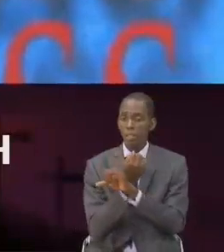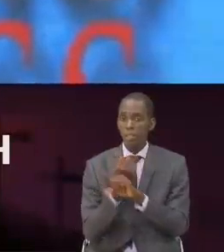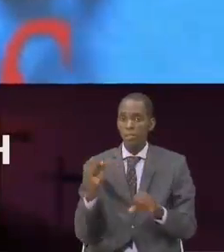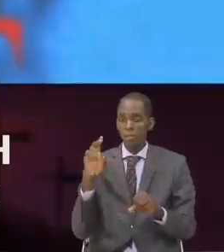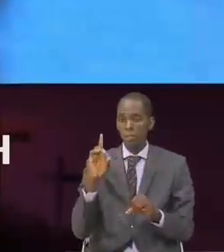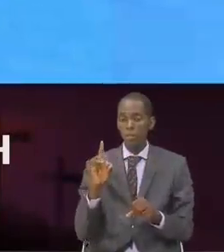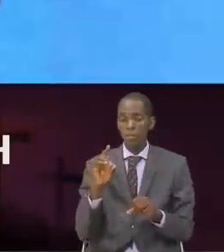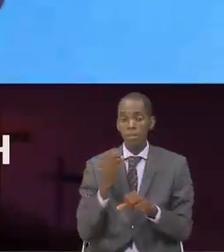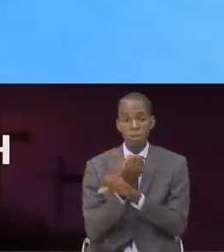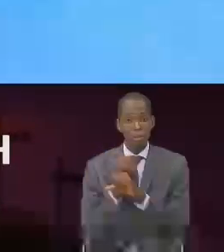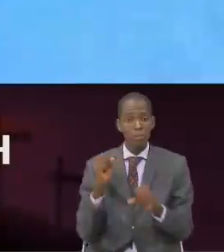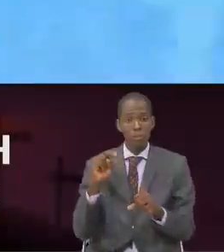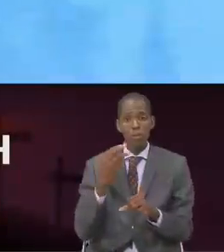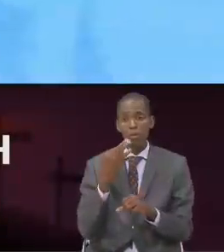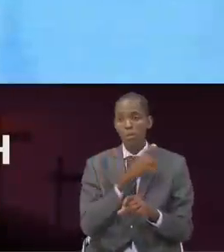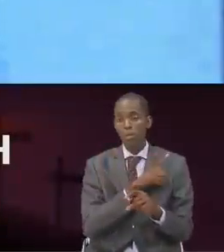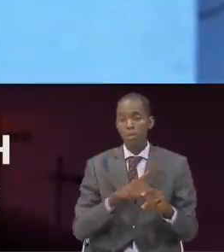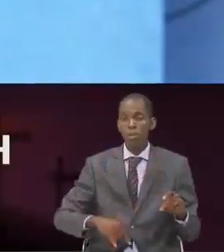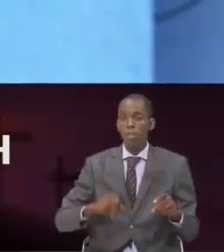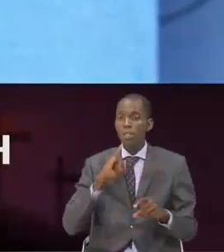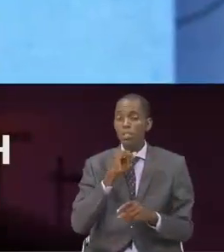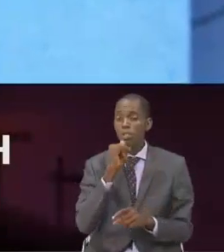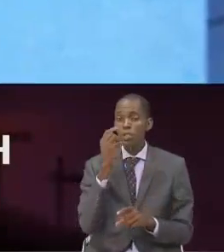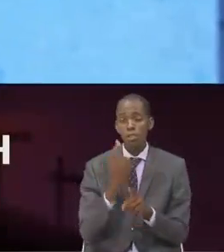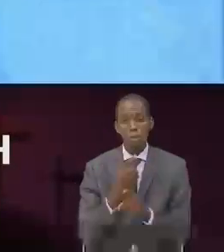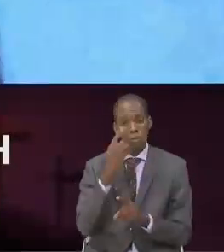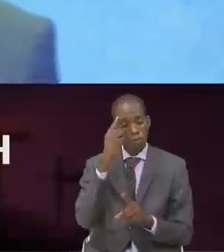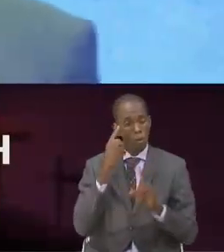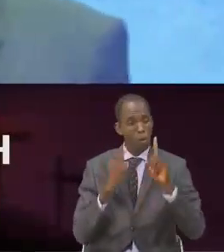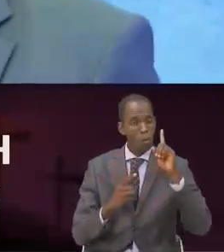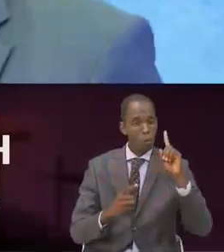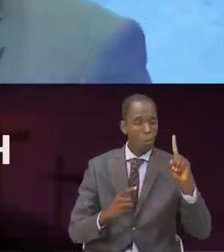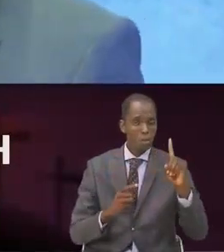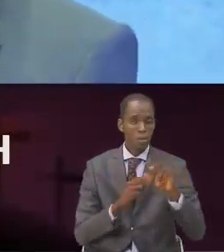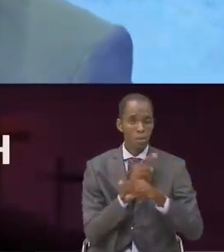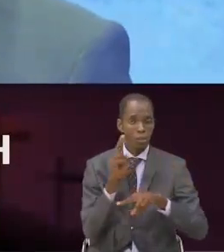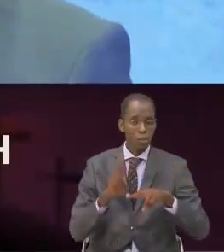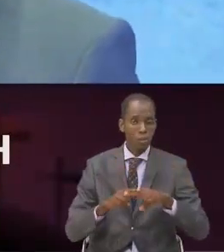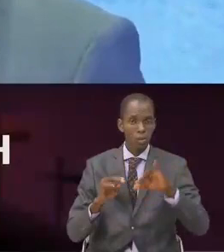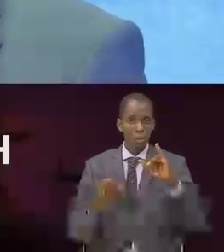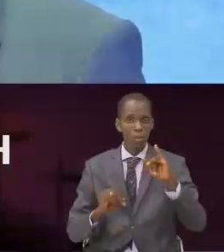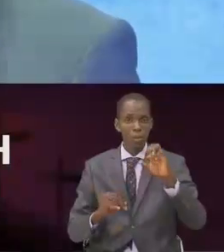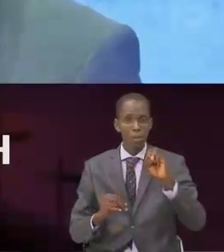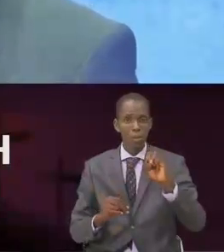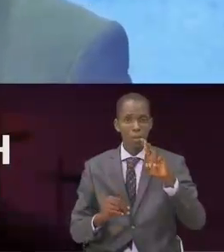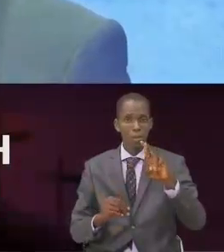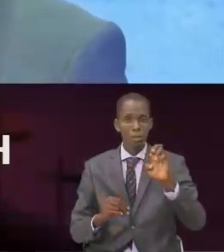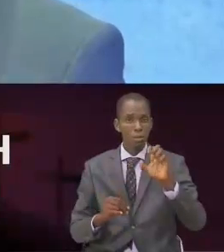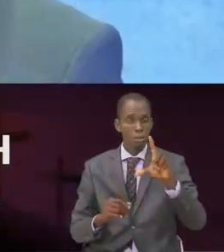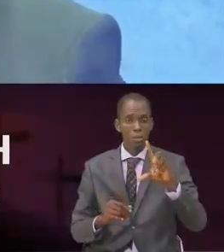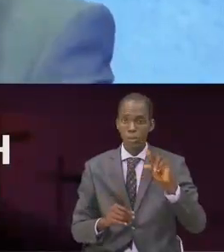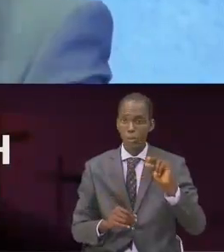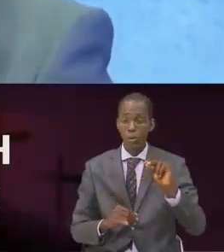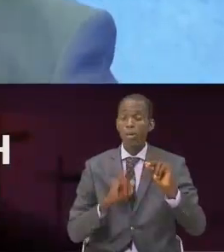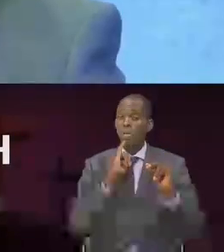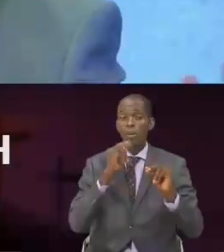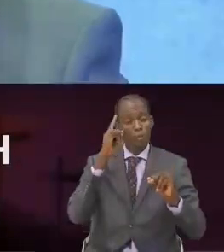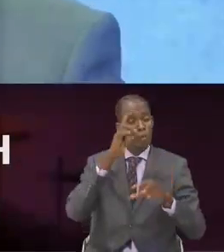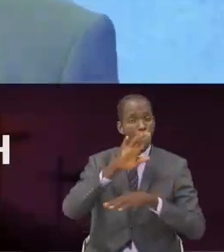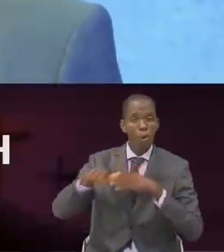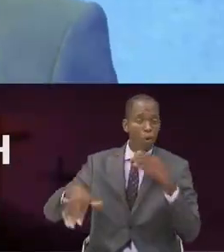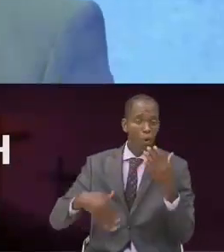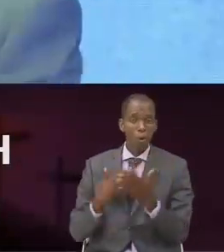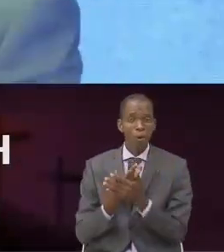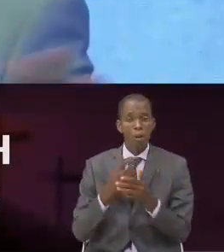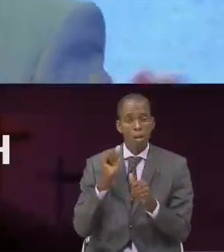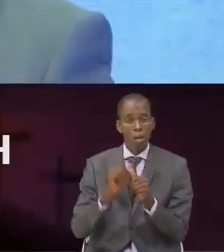all nations. The salvation of the Lord is not just for one nation. It's not just for Israel, it's for all